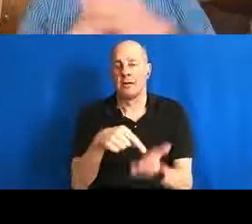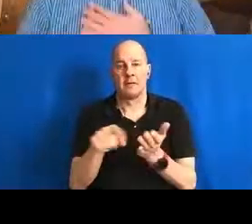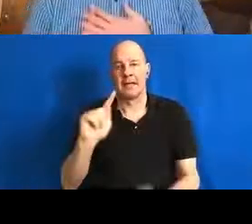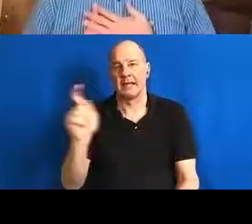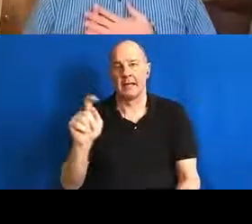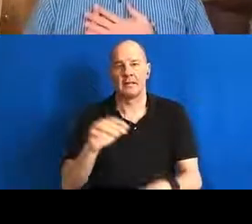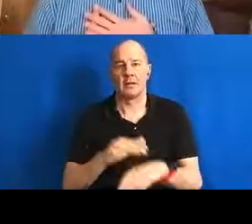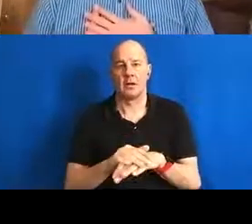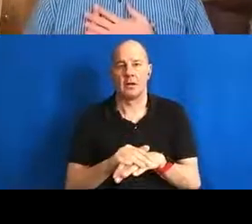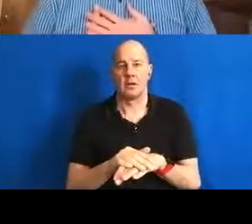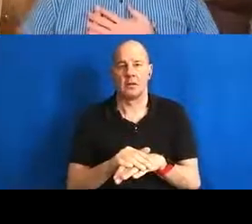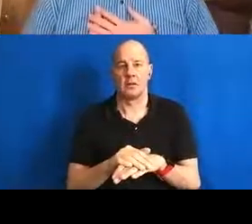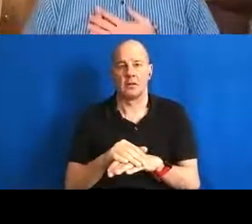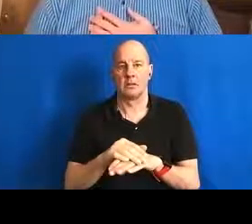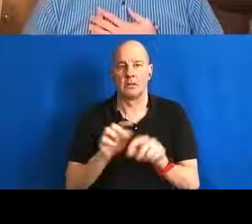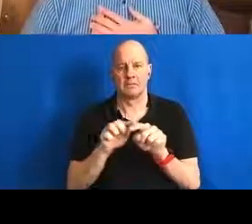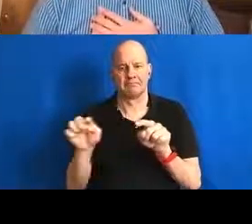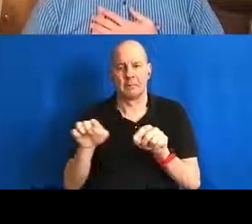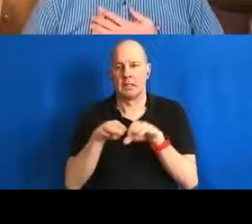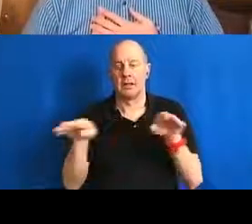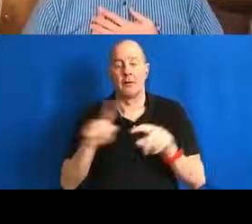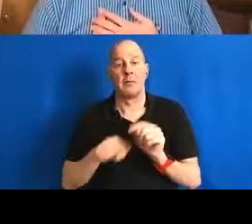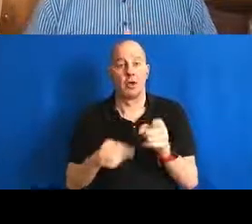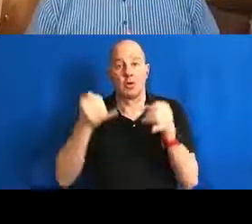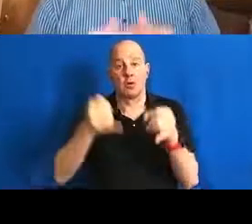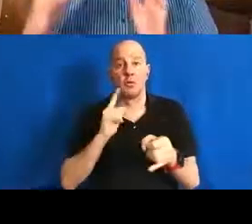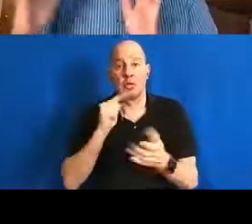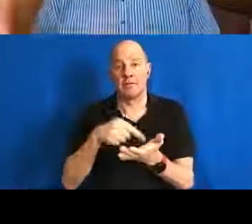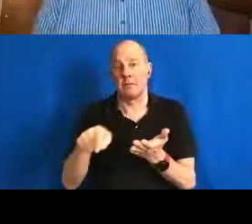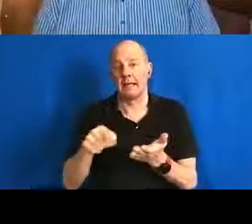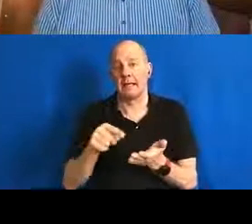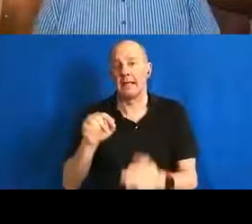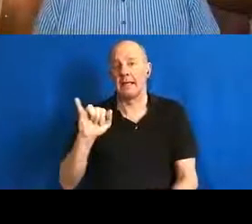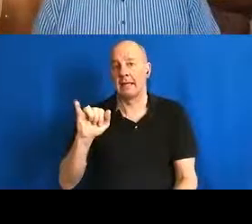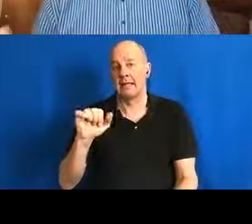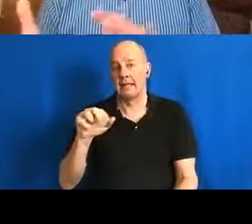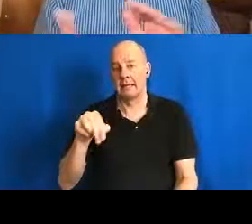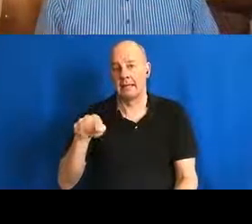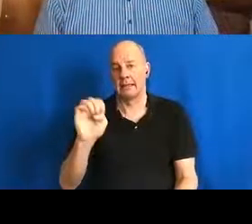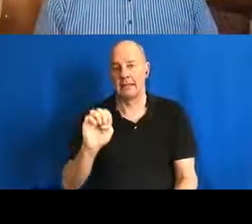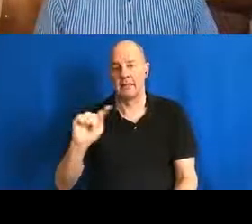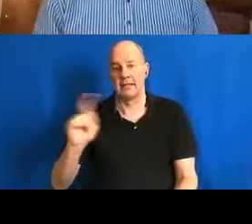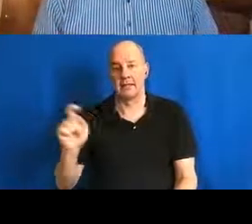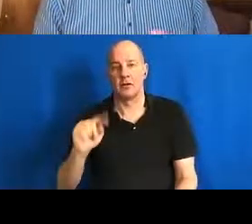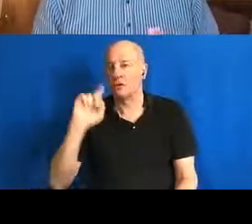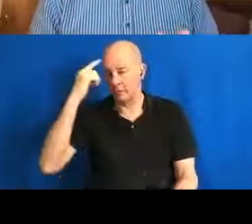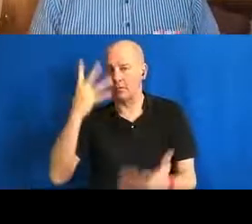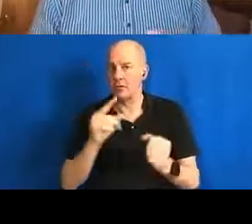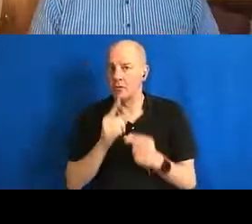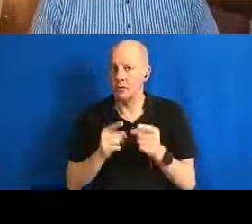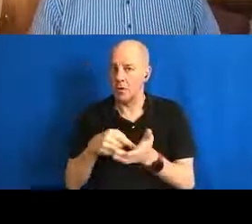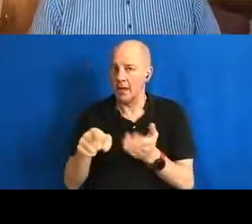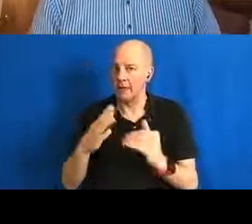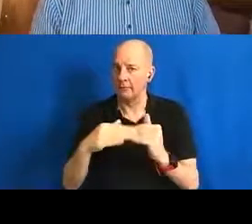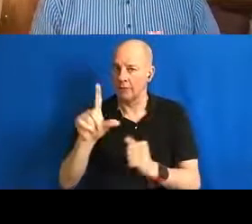level, but you as an individual, you're going to have to pay income tax on it. So the government wants to make sure that you get at least 20% of